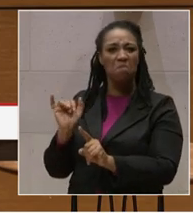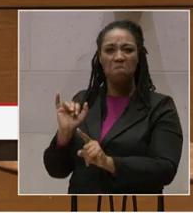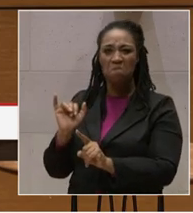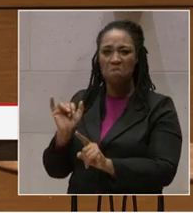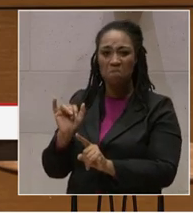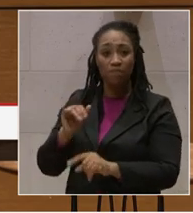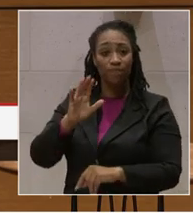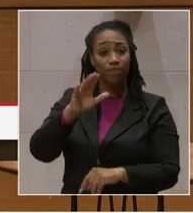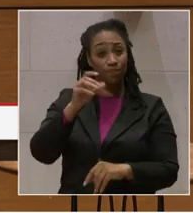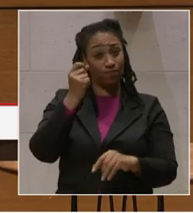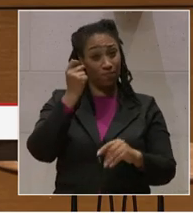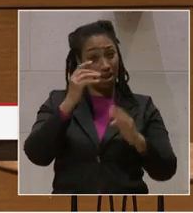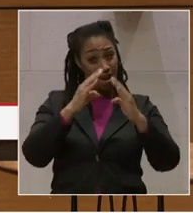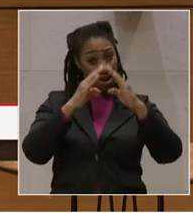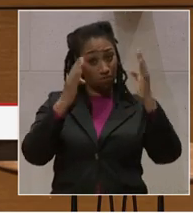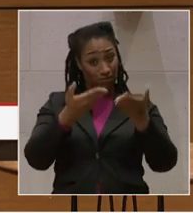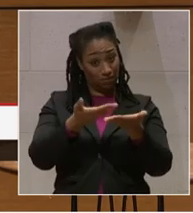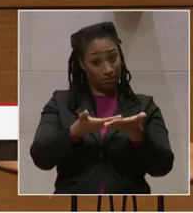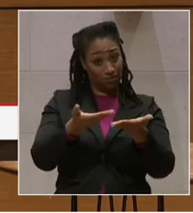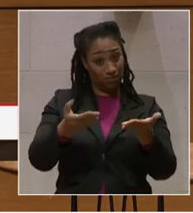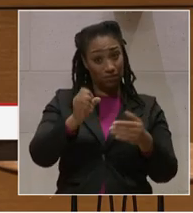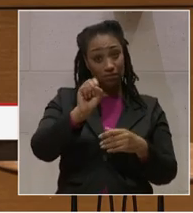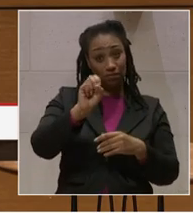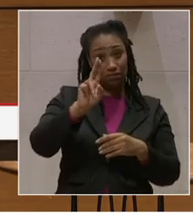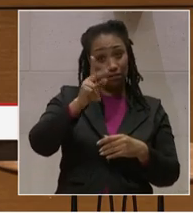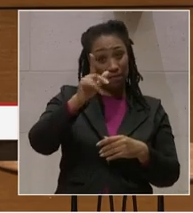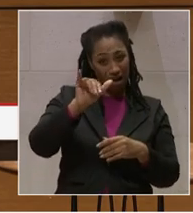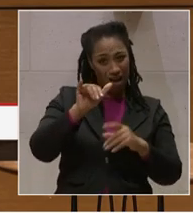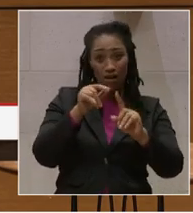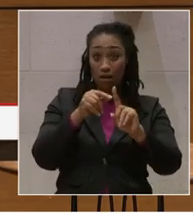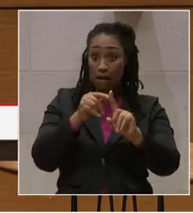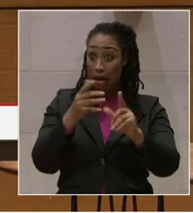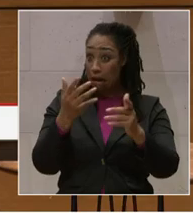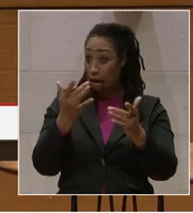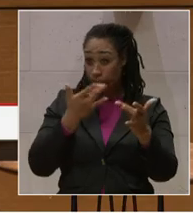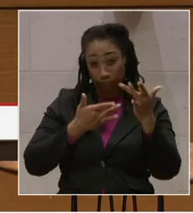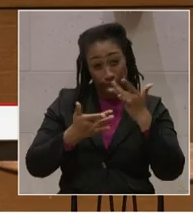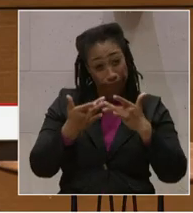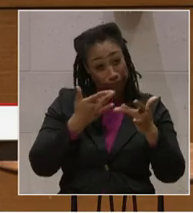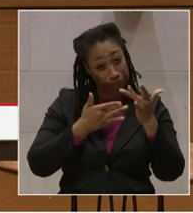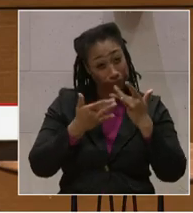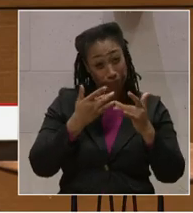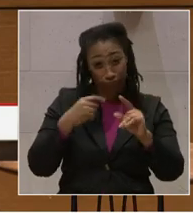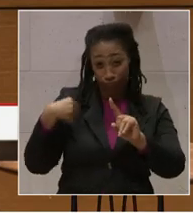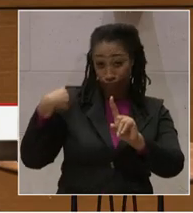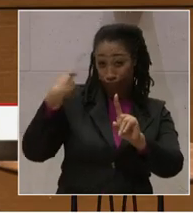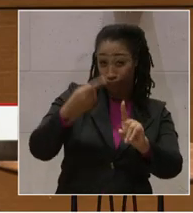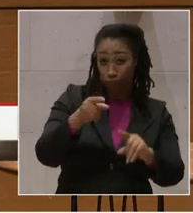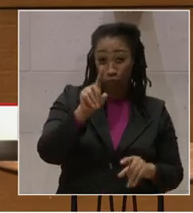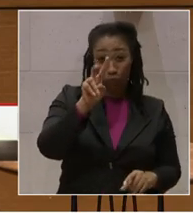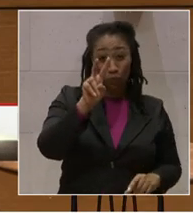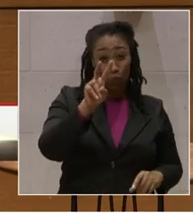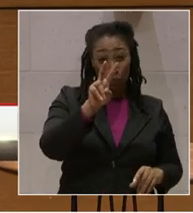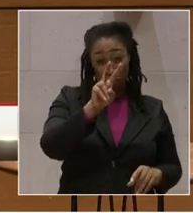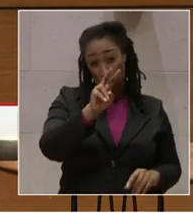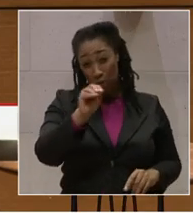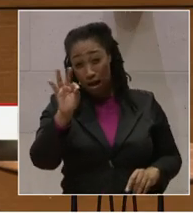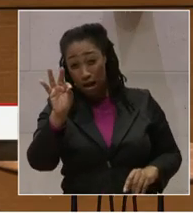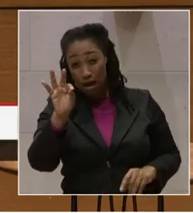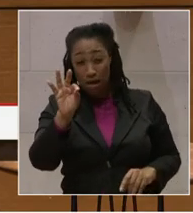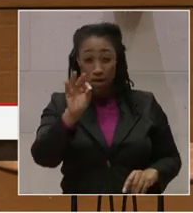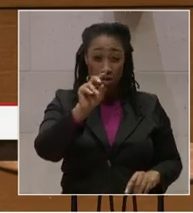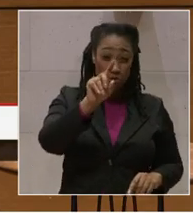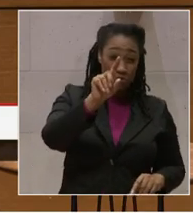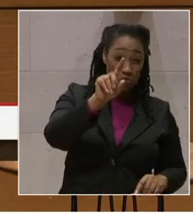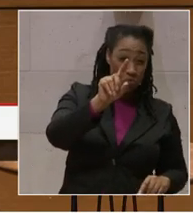2009, 2010, when we just really stopped building, particularly homes for first-time homeowners. It became